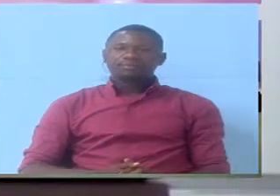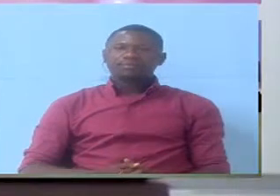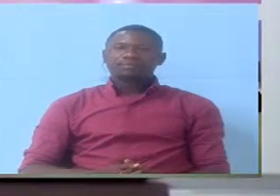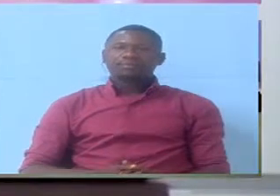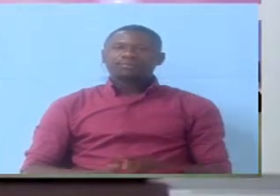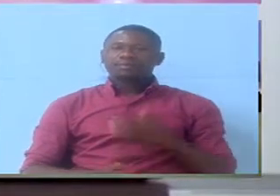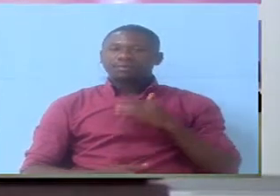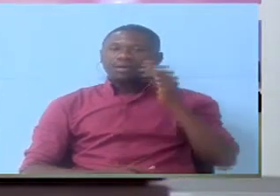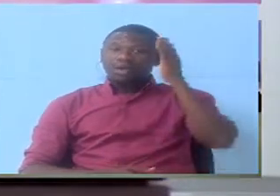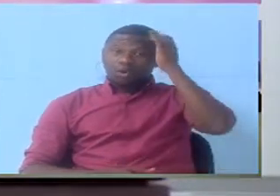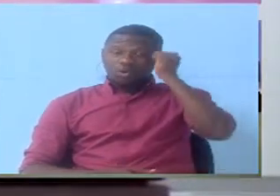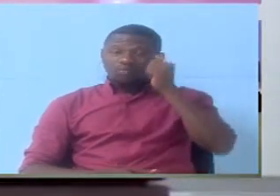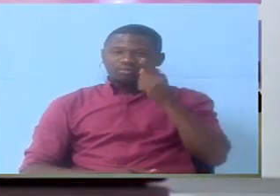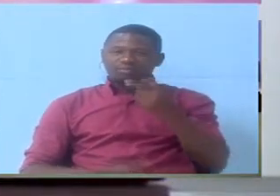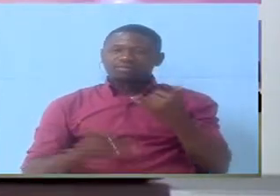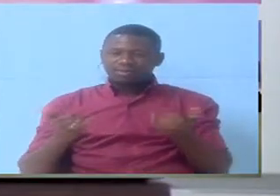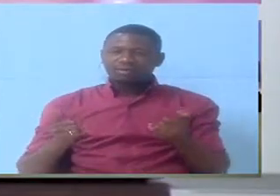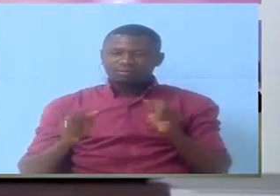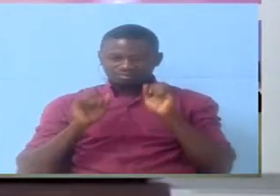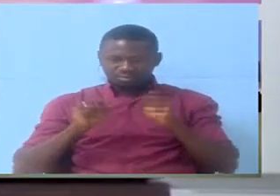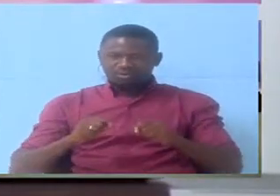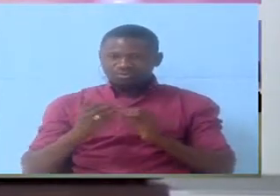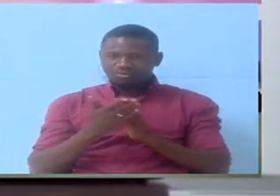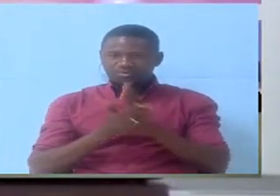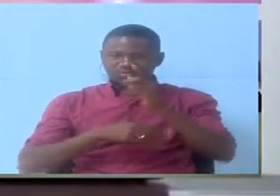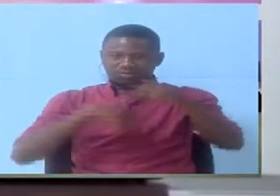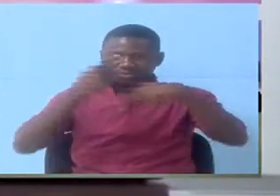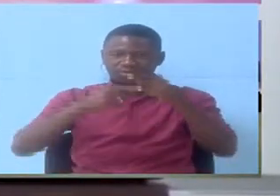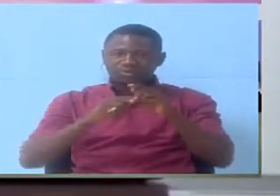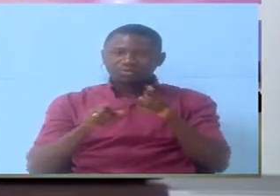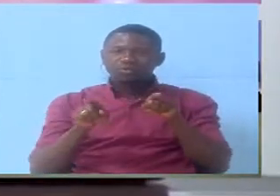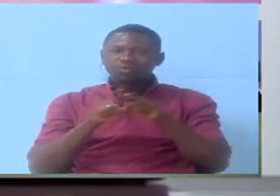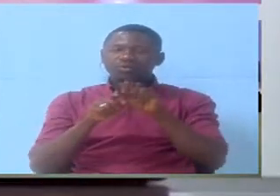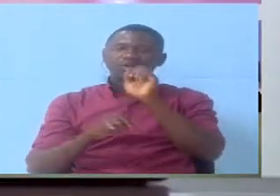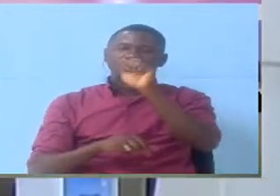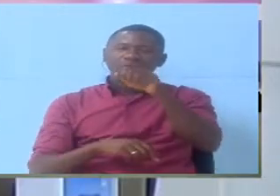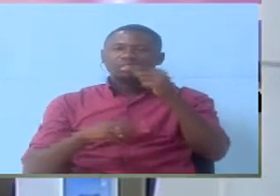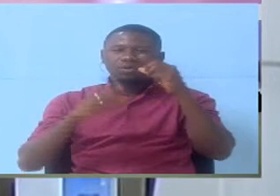I hope you are now able to proceed with your testimony. I am.